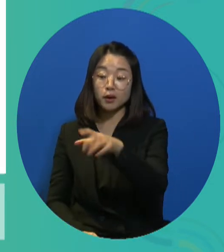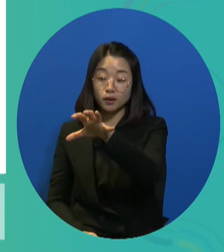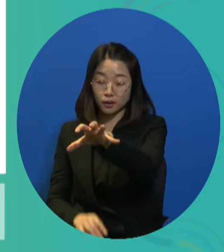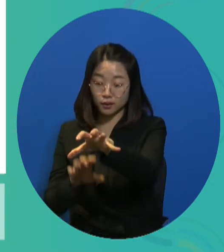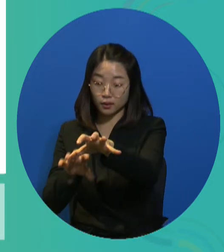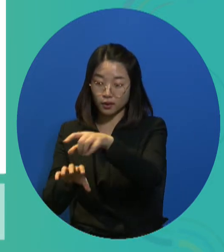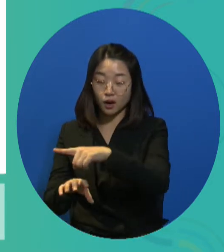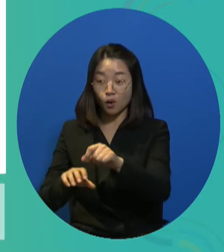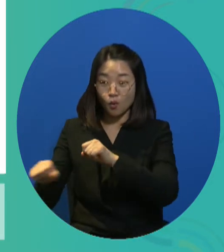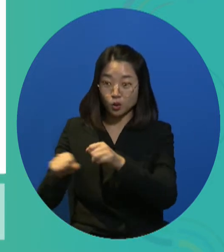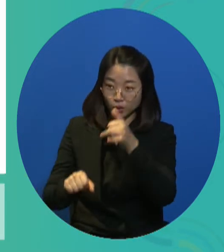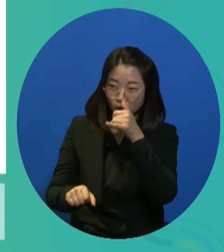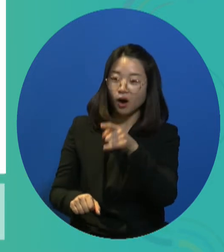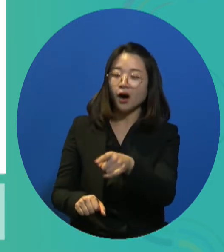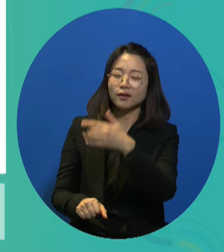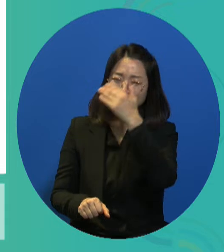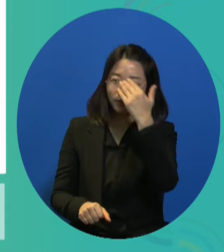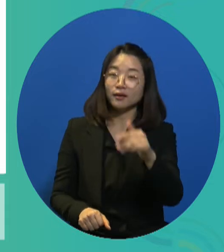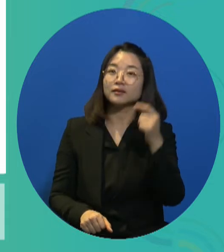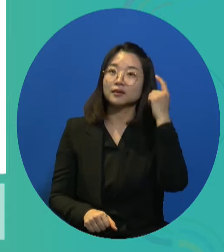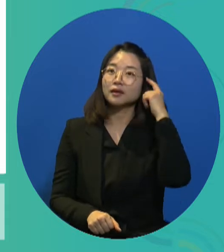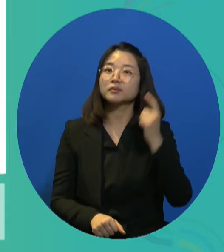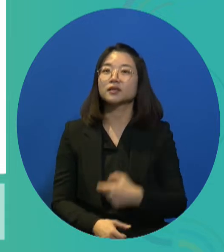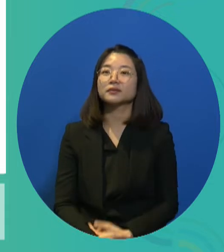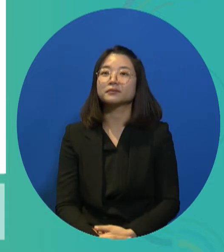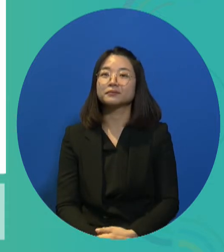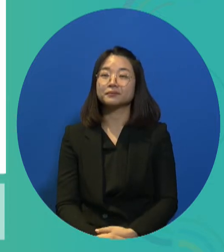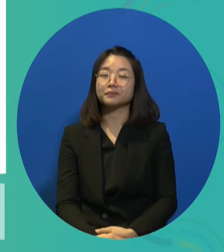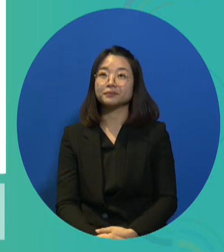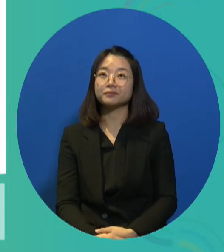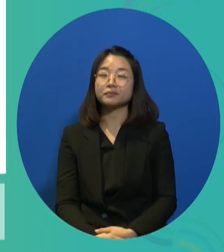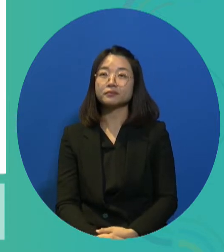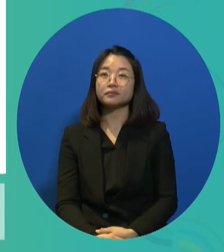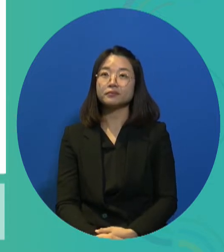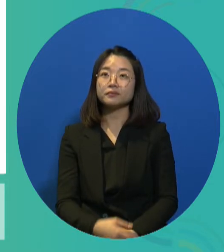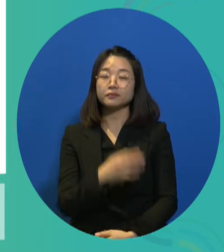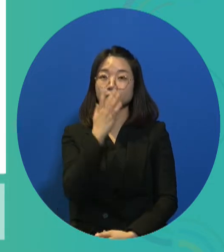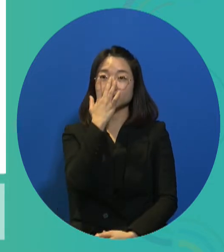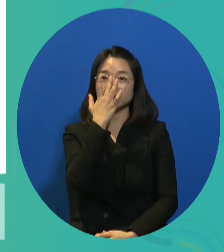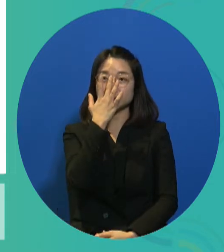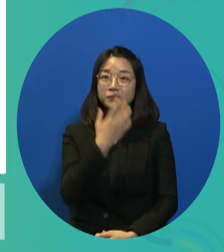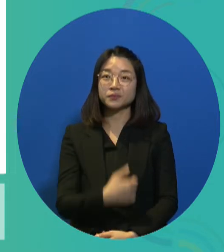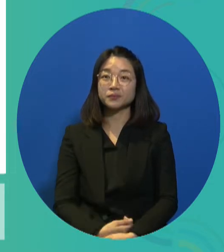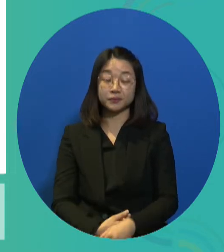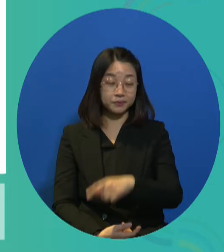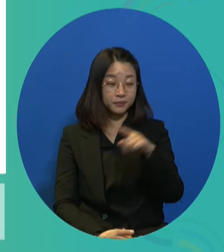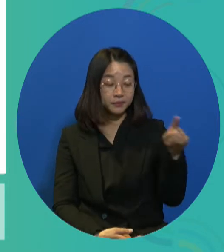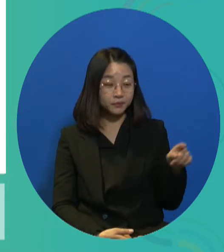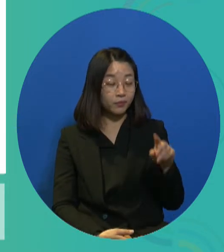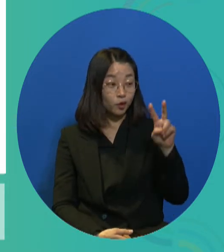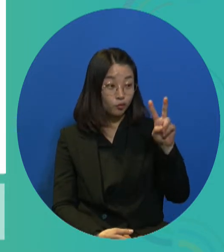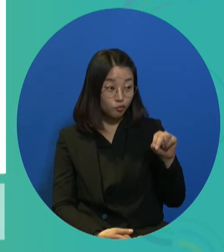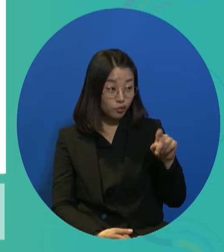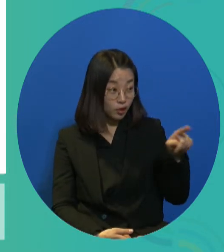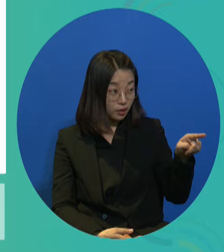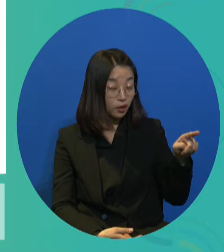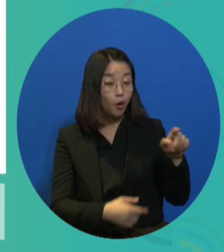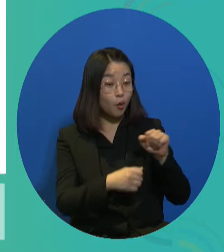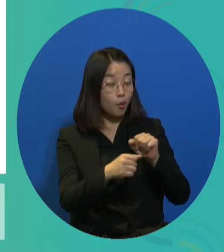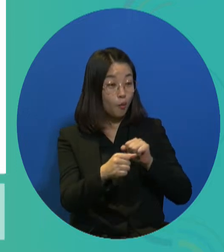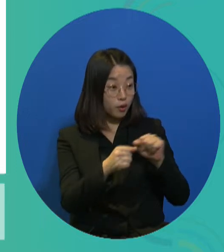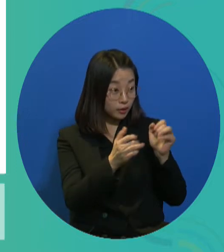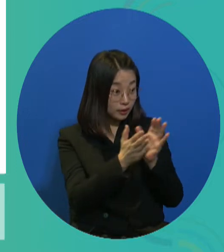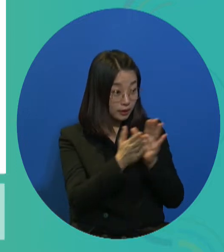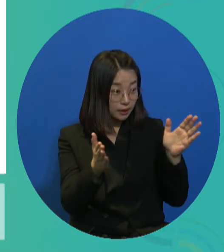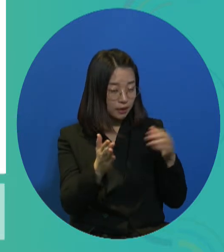shadow reporting is always useful for lobbying. It definitely validated deaf and disabled people to